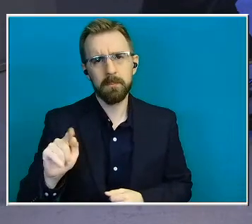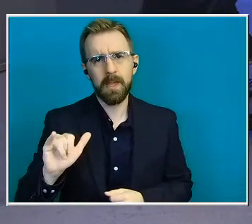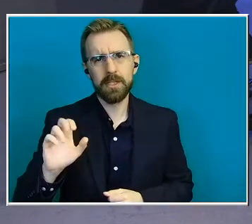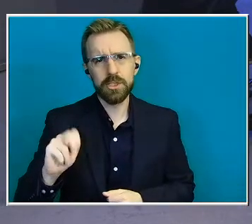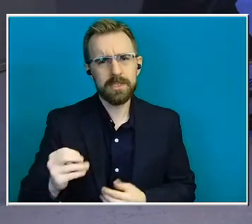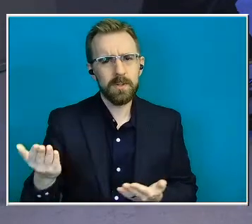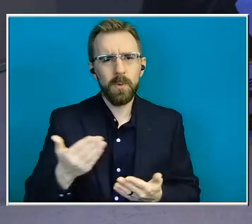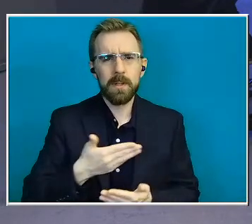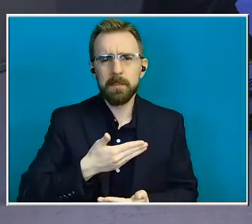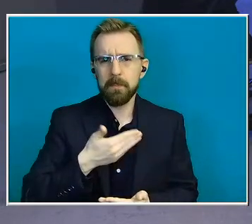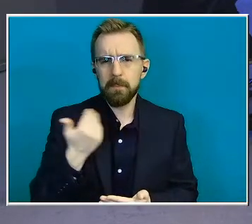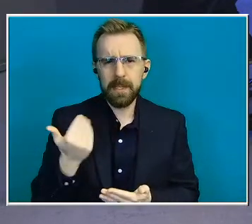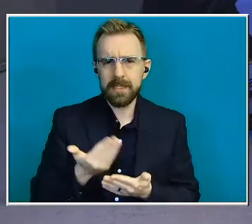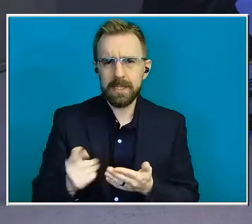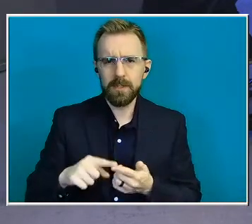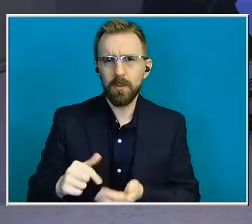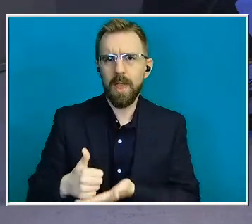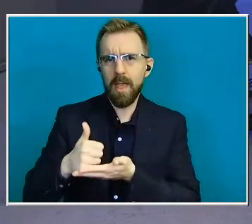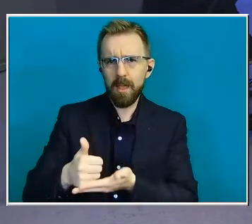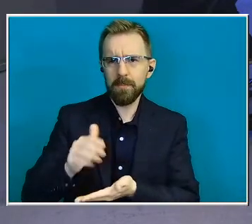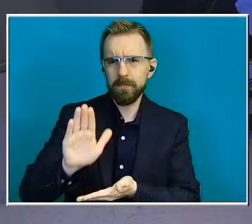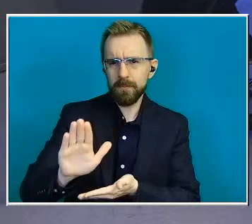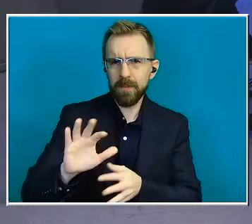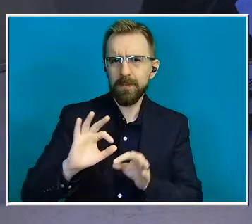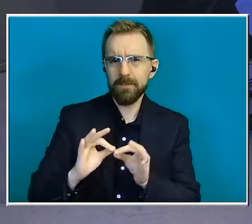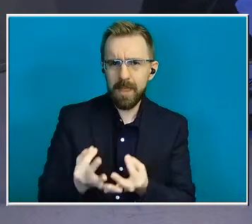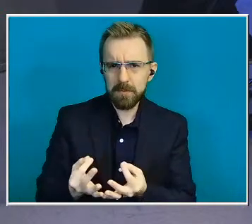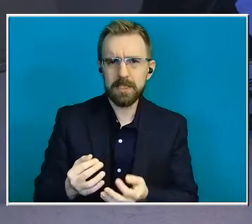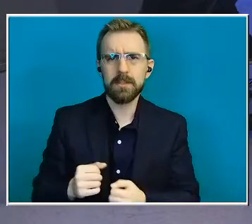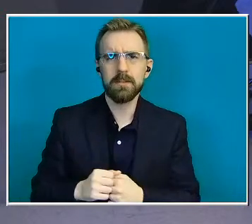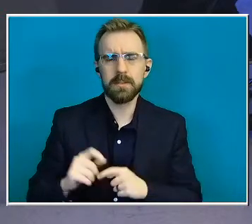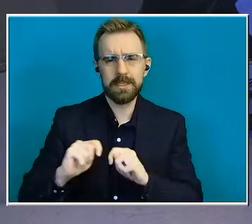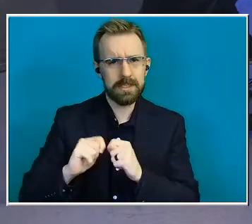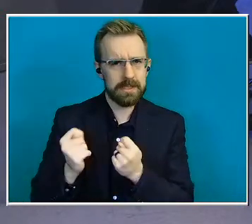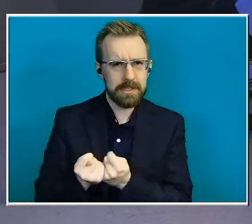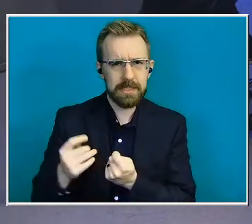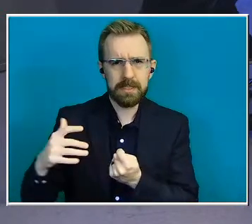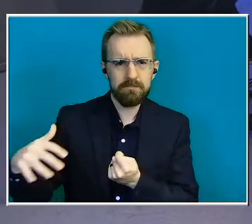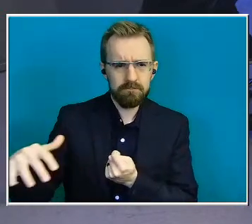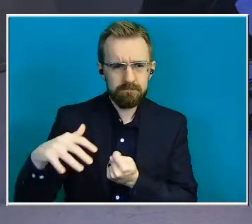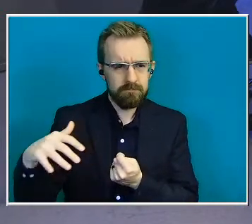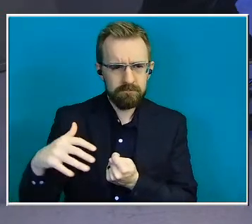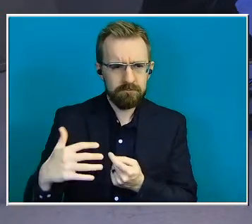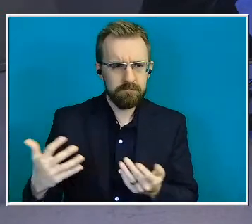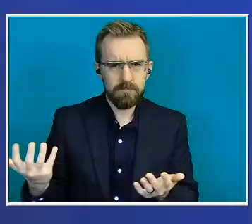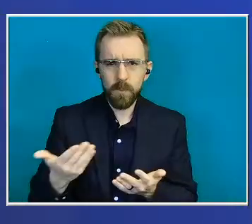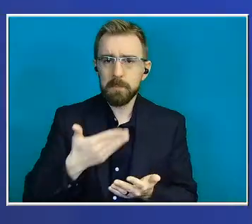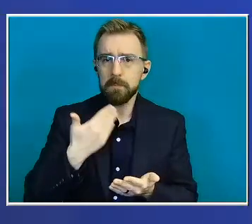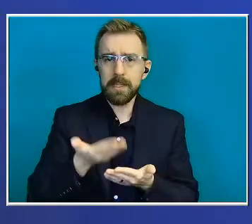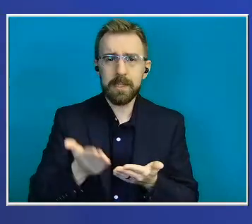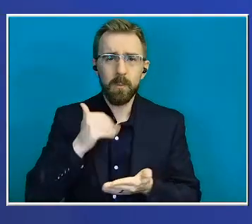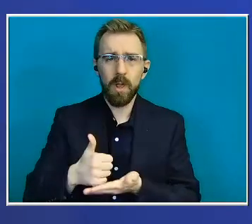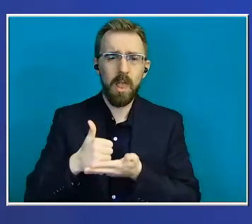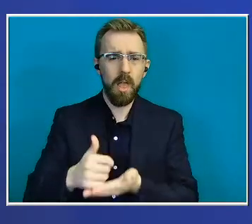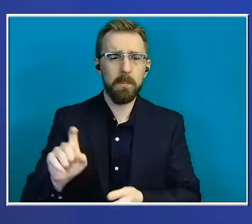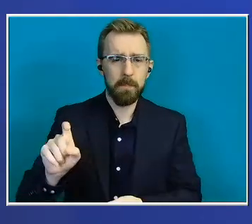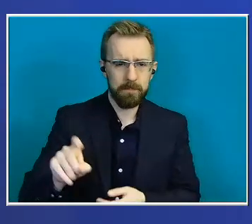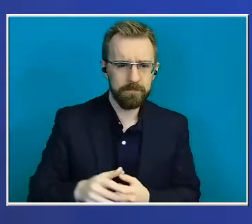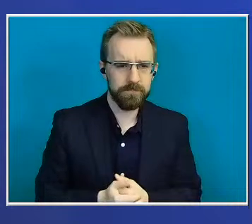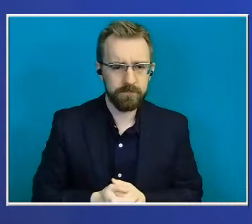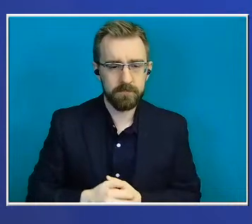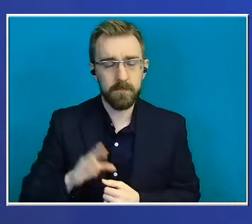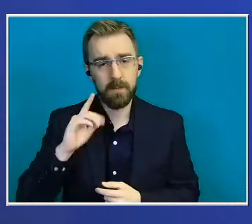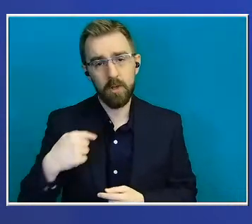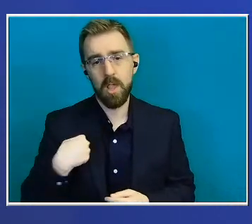help you and your family and our team? What would be the best thing that would help you? I know for us, our biggest thing